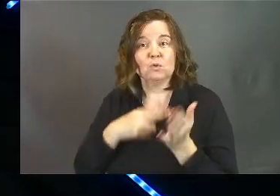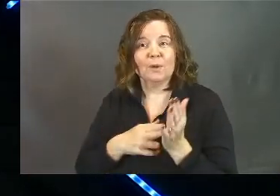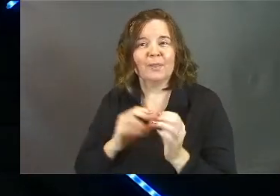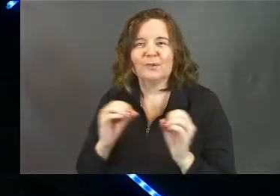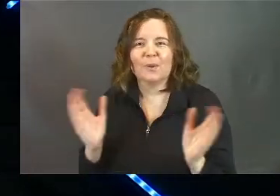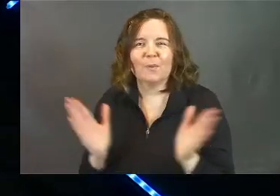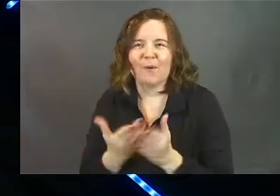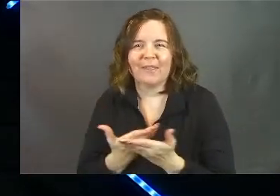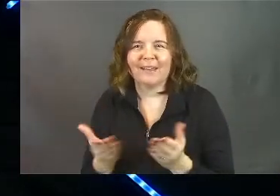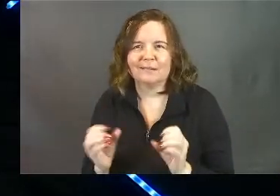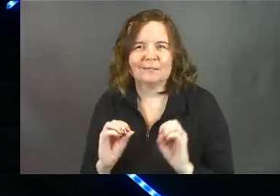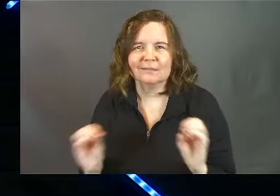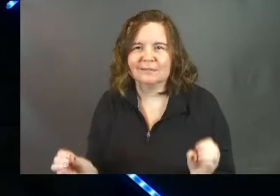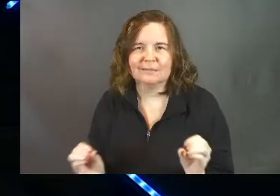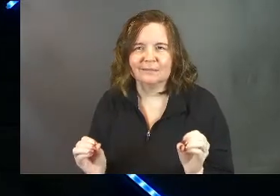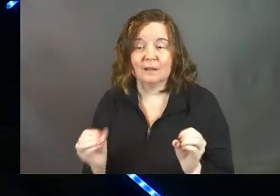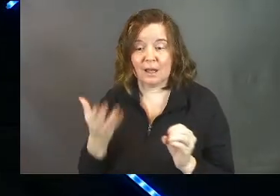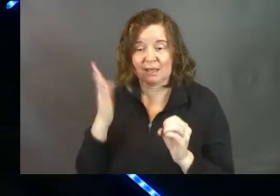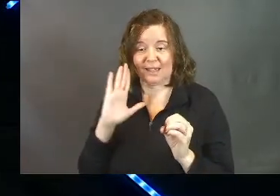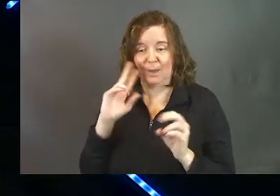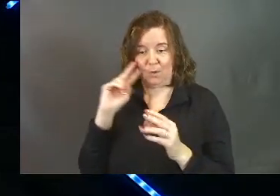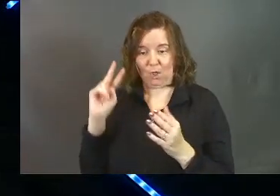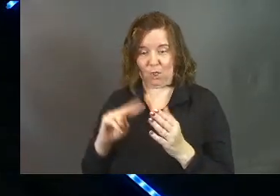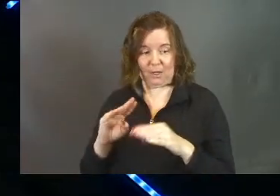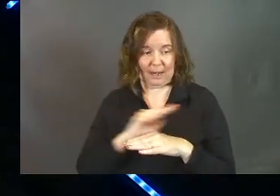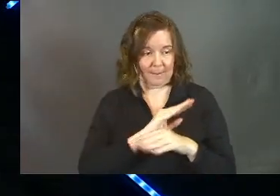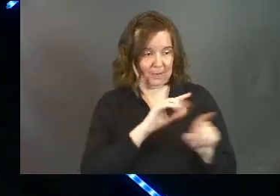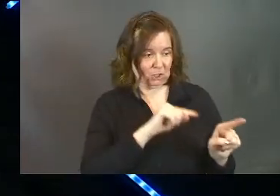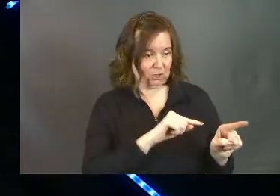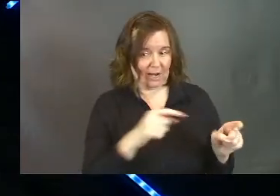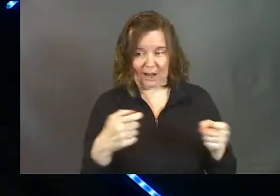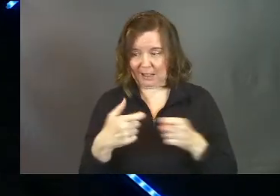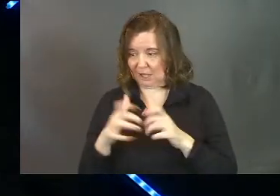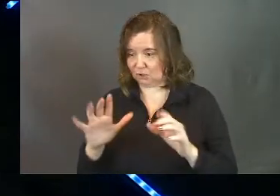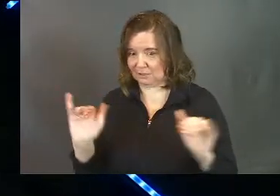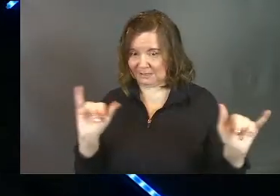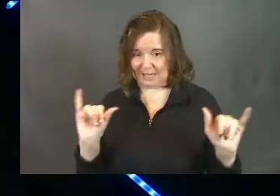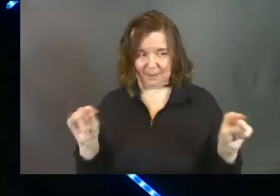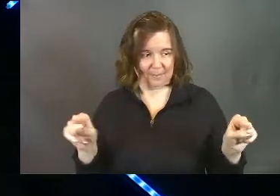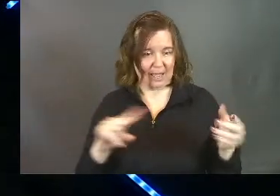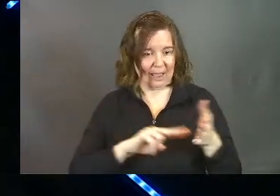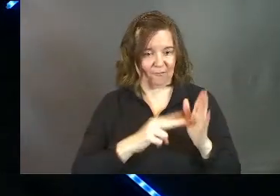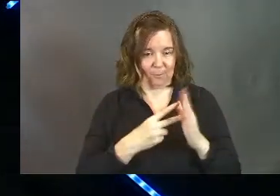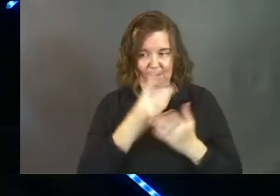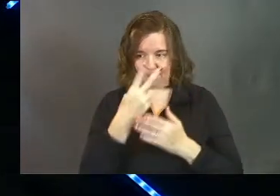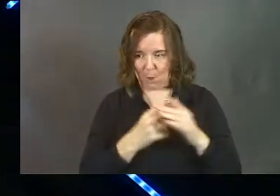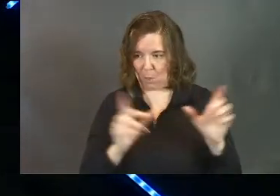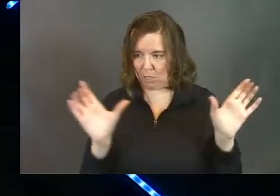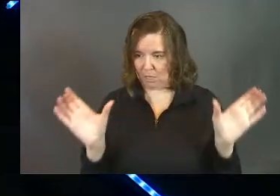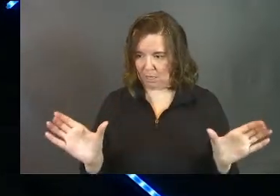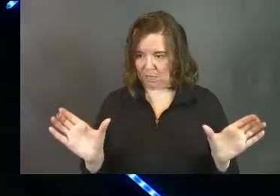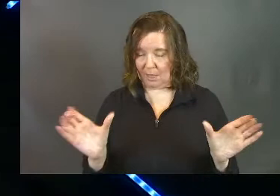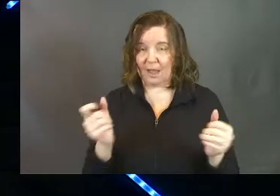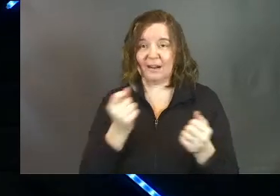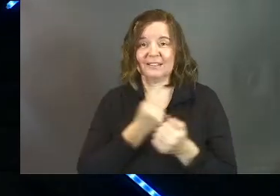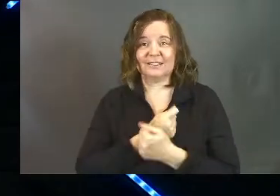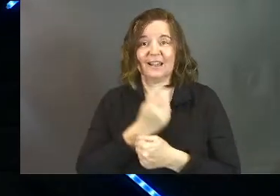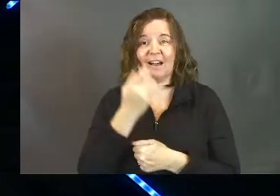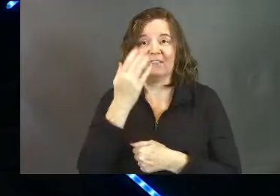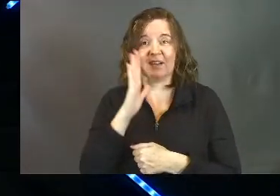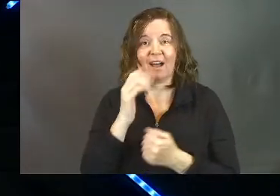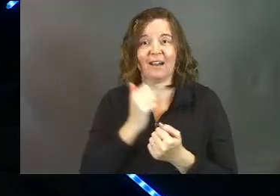there are no small things. And God's going to look at a missionary, and he's going to look at an electrician and say, I've got purpose for both of you, and it's love God, love